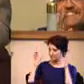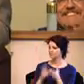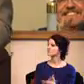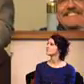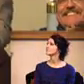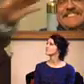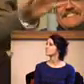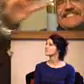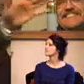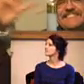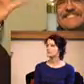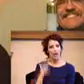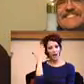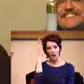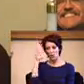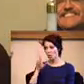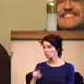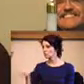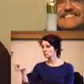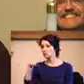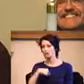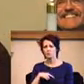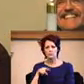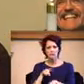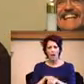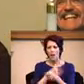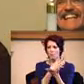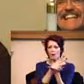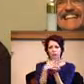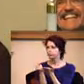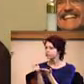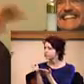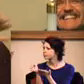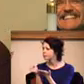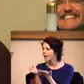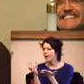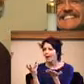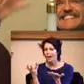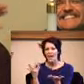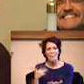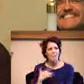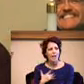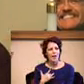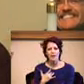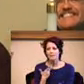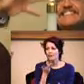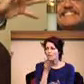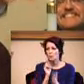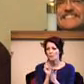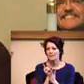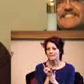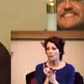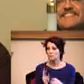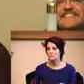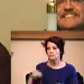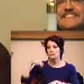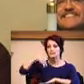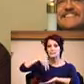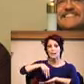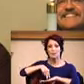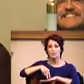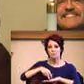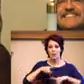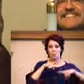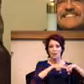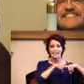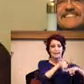that I don't know about you but I don't know where time goes it just seems you know just a few minutes ago that I was stepping onto a plane in Great Britain